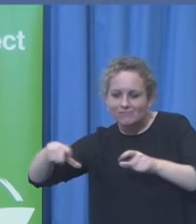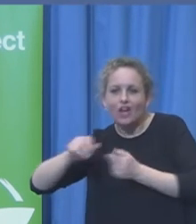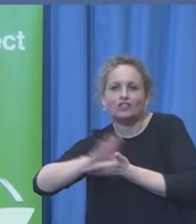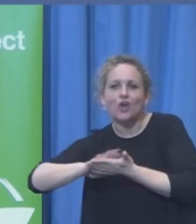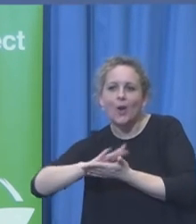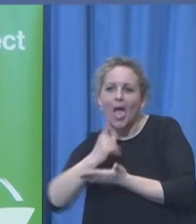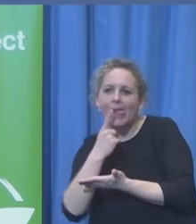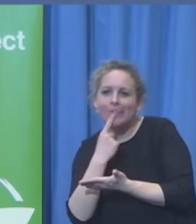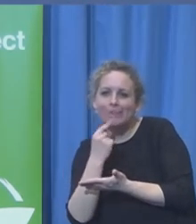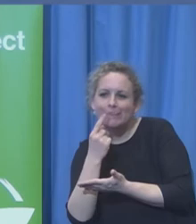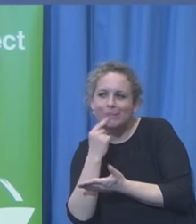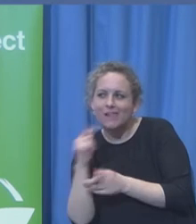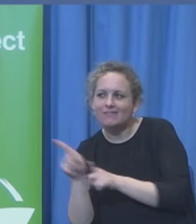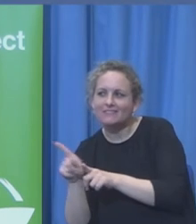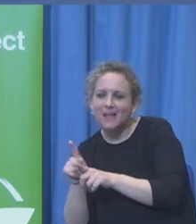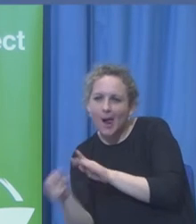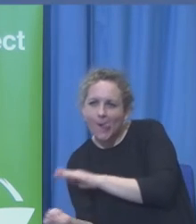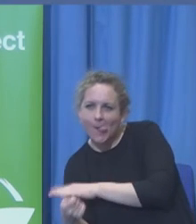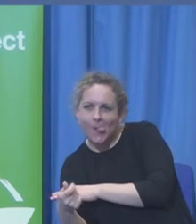Wonderful.